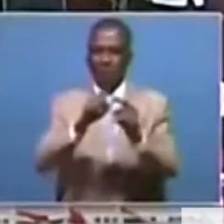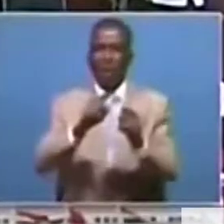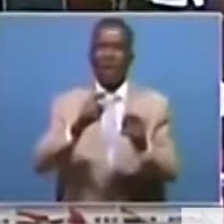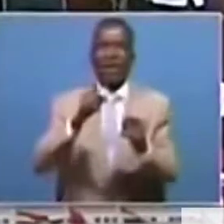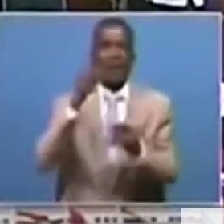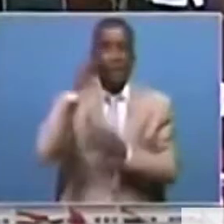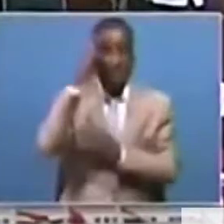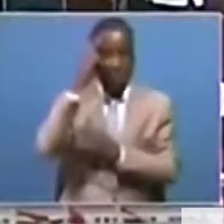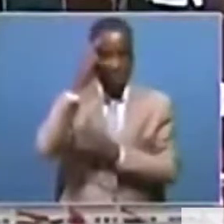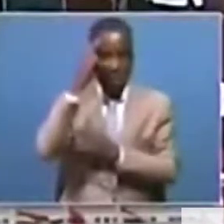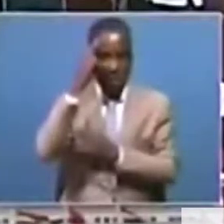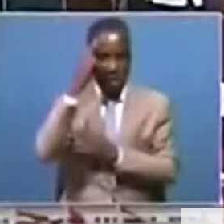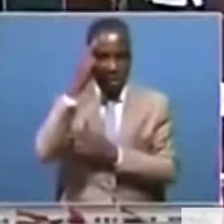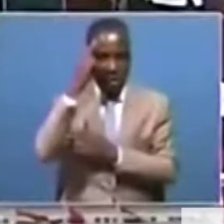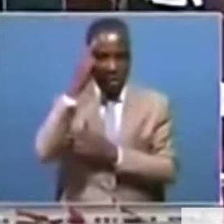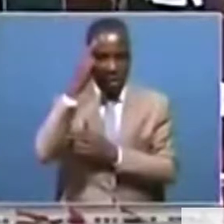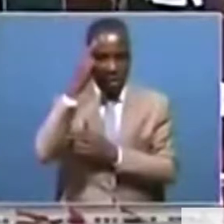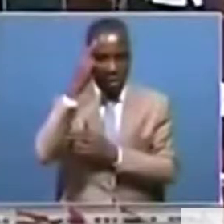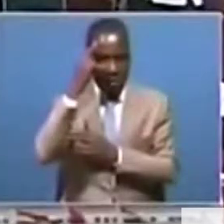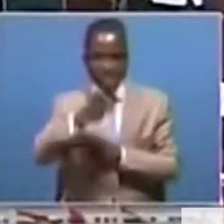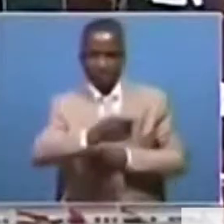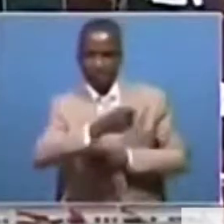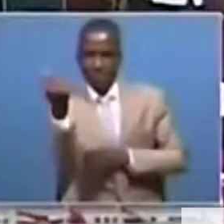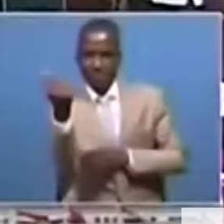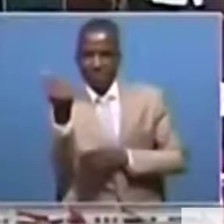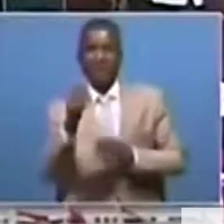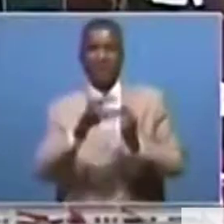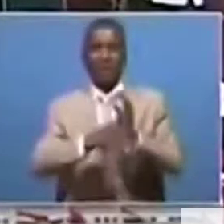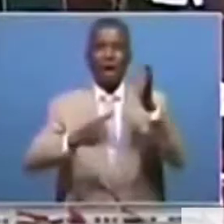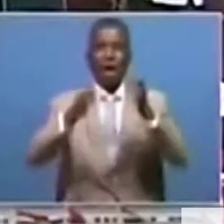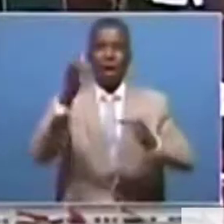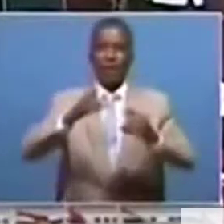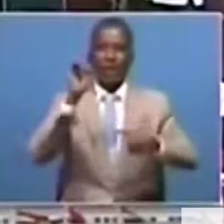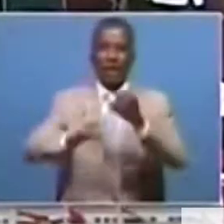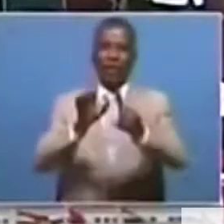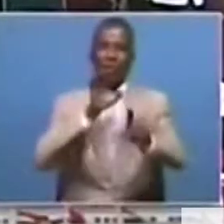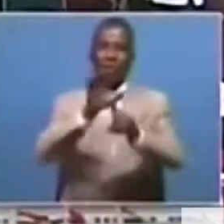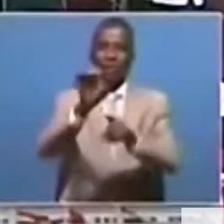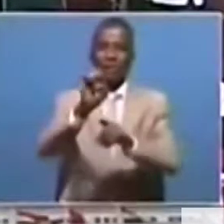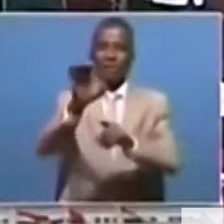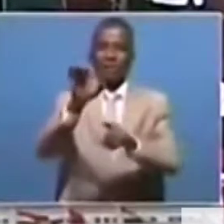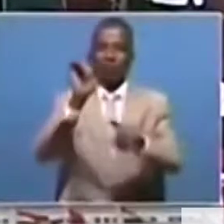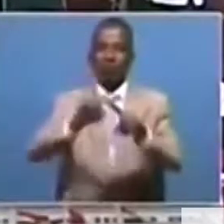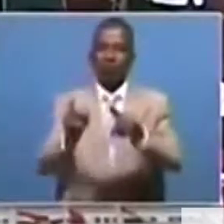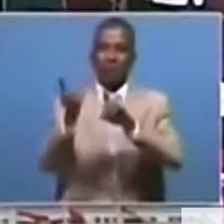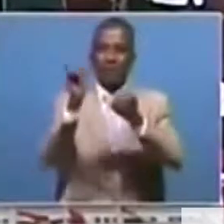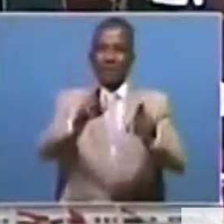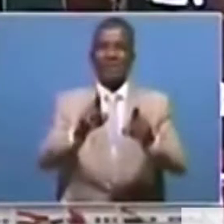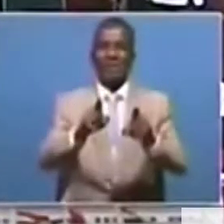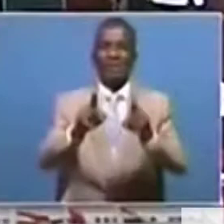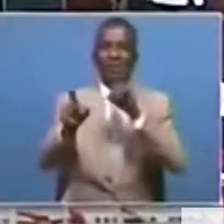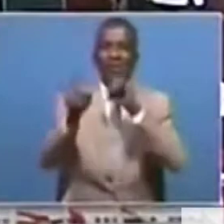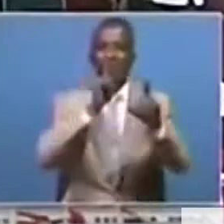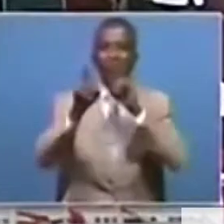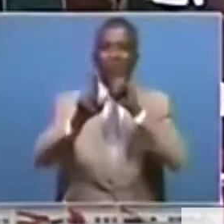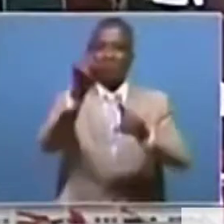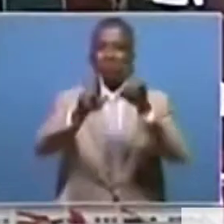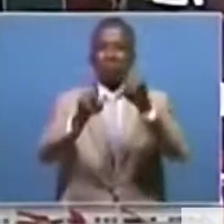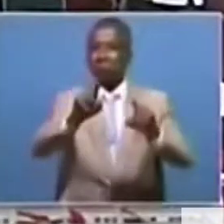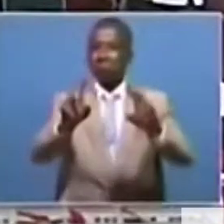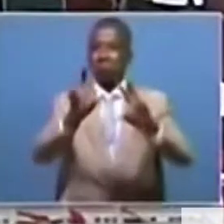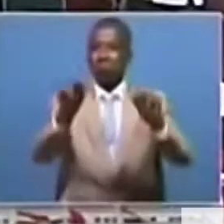given by the court in dismissing the objection of the petitioner was that this court could not compel the first respondent to call this chairperson as its